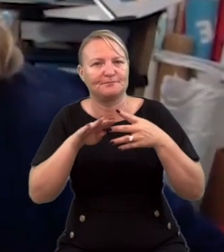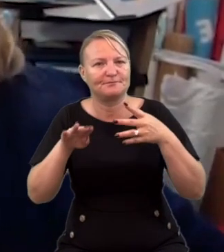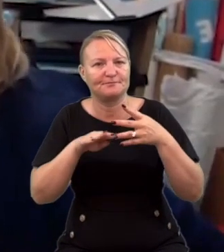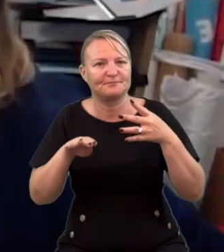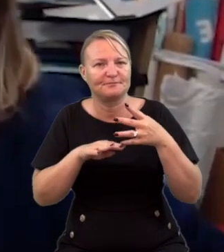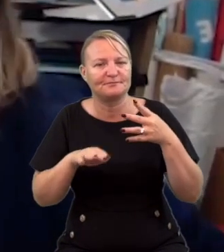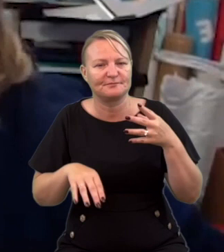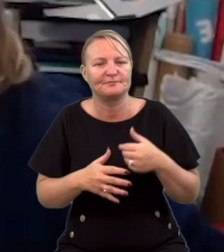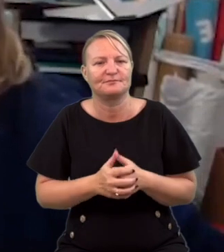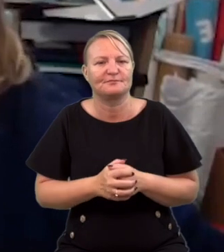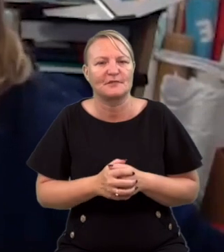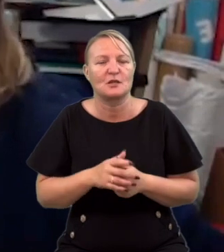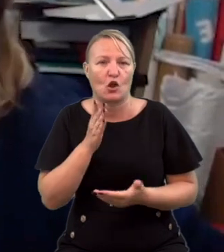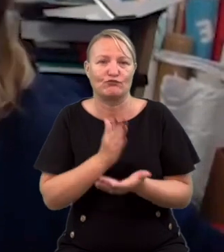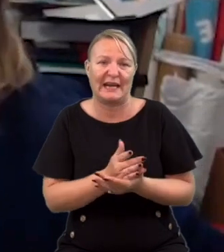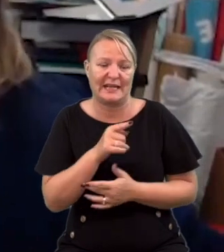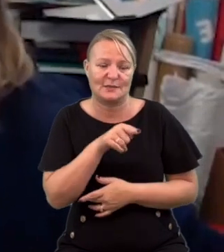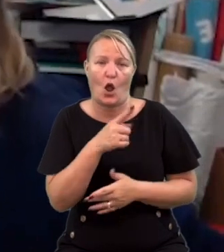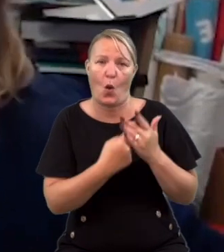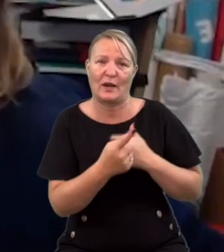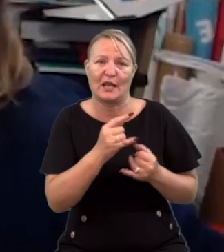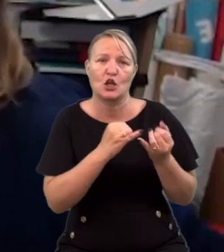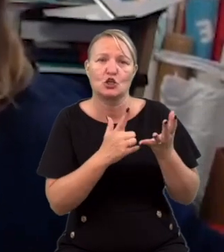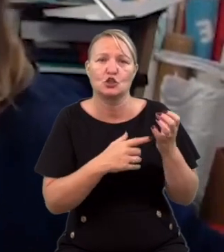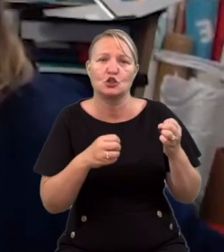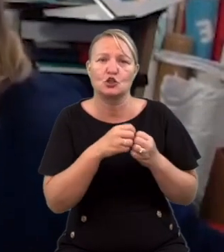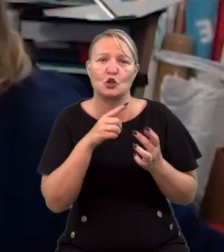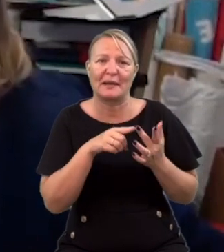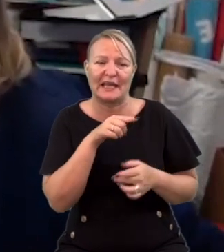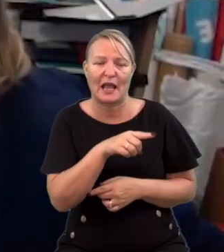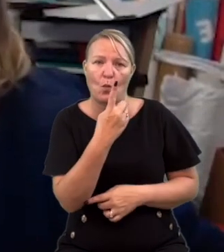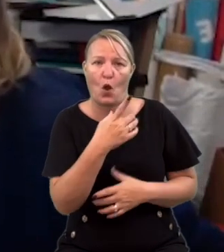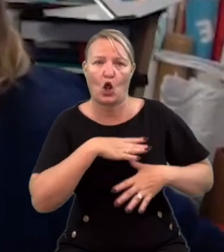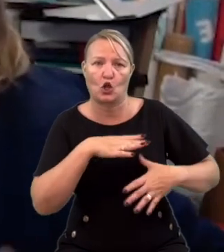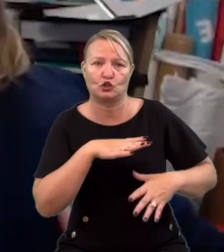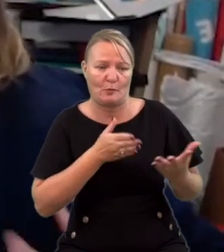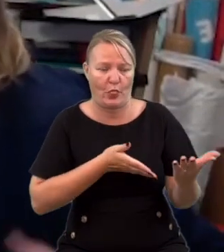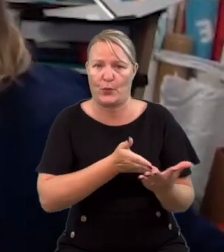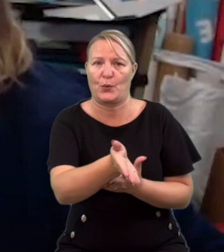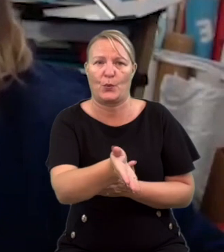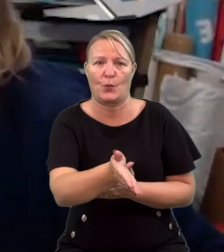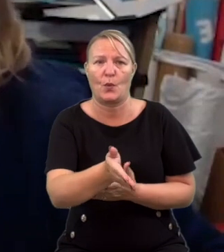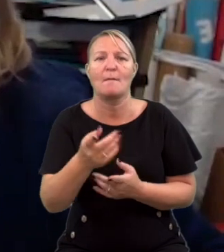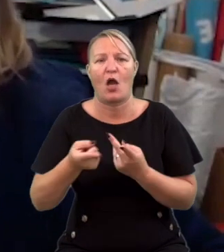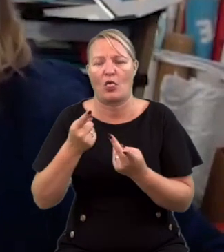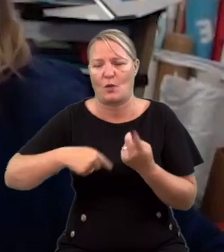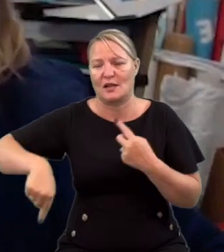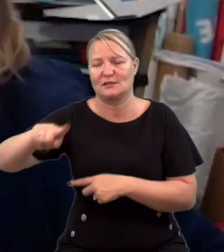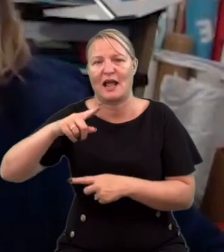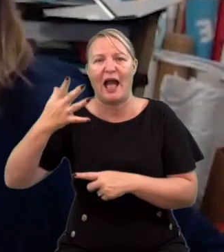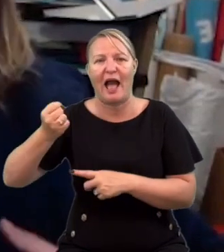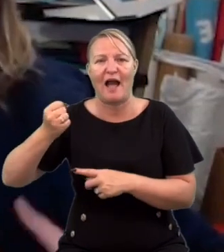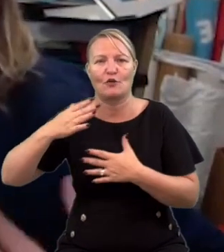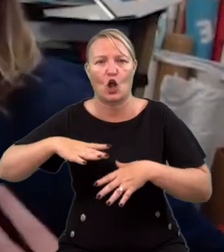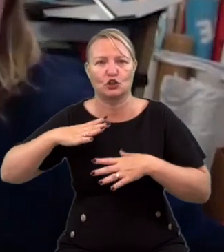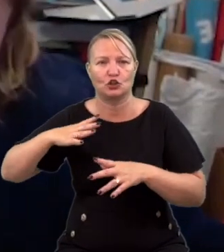overlaid. And so it's really only Subi that has one costume all the way through, and then everyone else has their kind of base costume of an